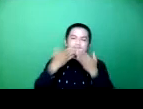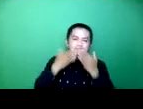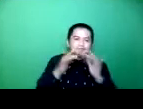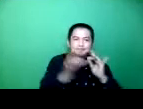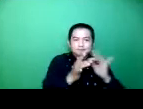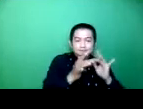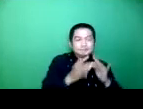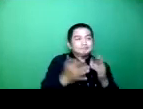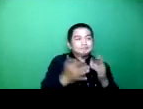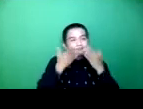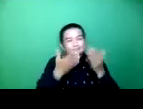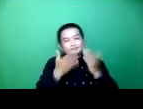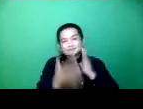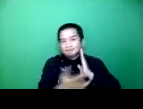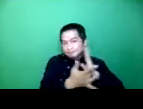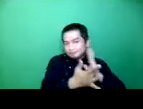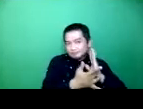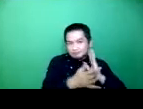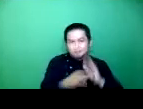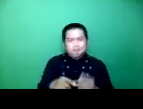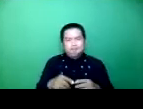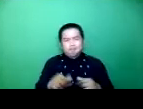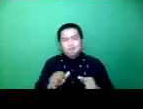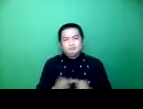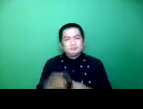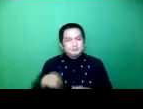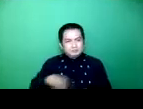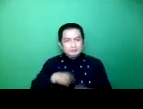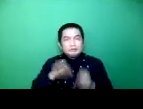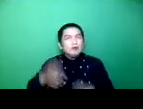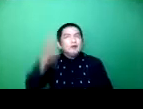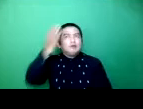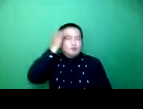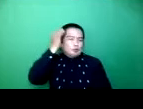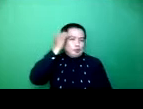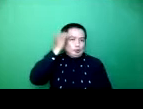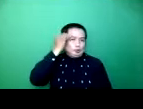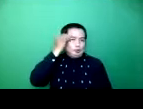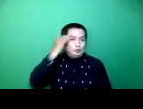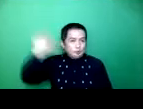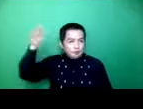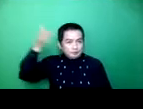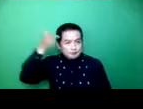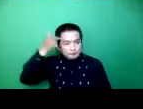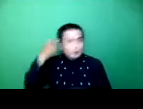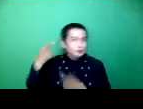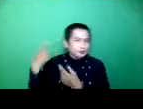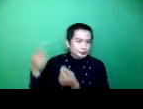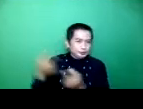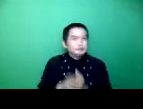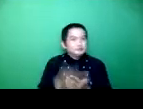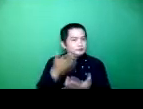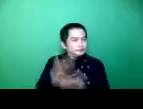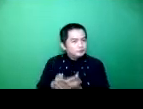these technologies, we deserve to know things. We deserve to know what our government taxes go to.